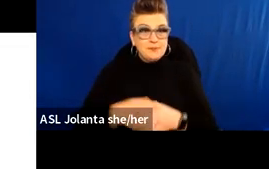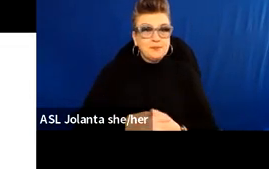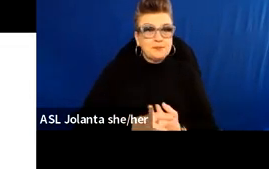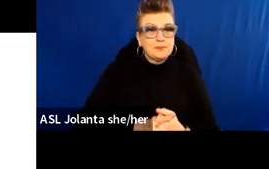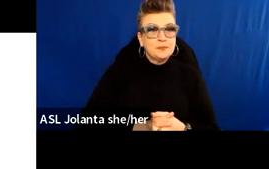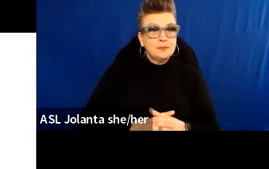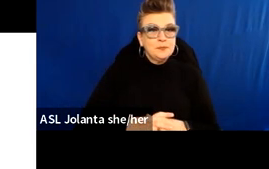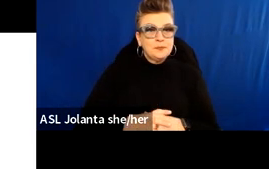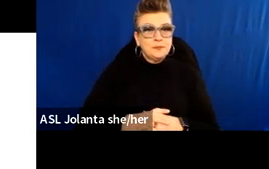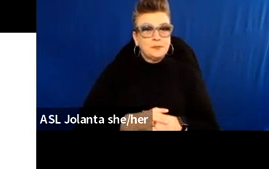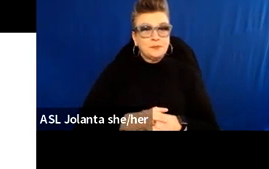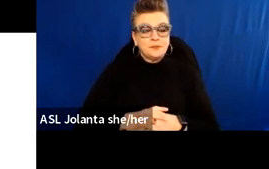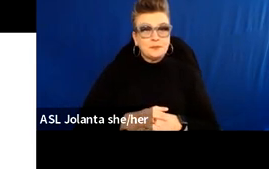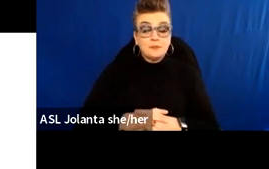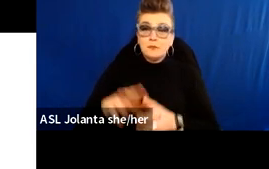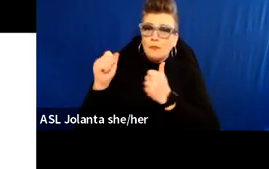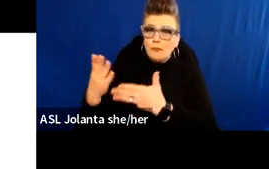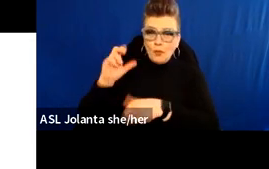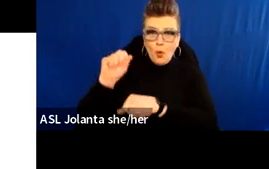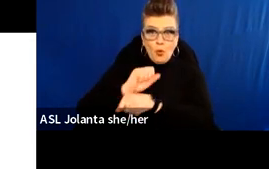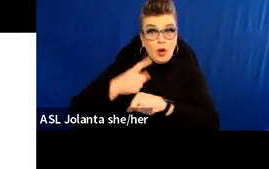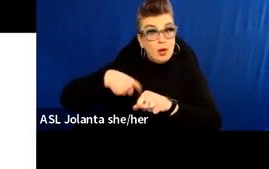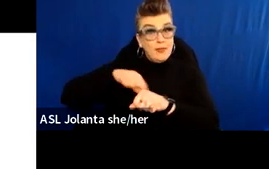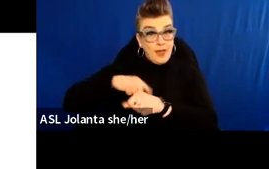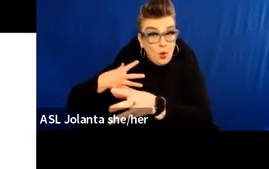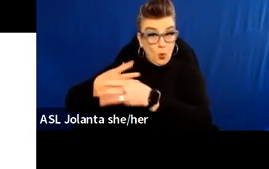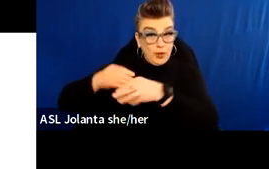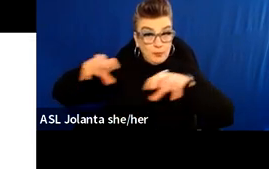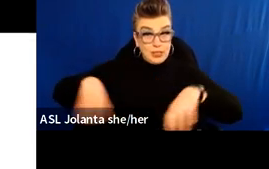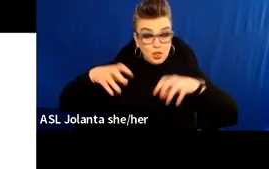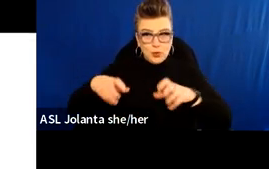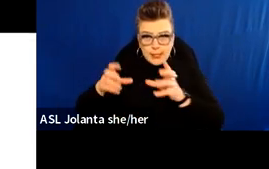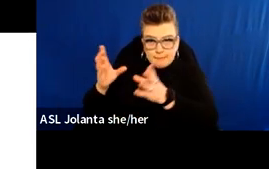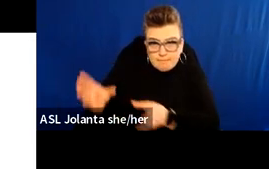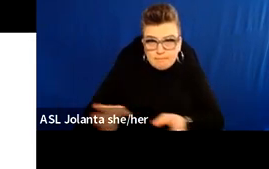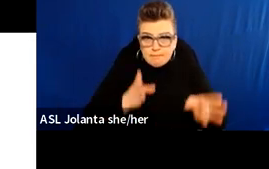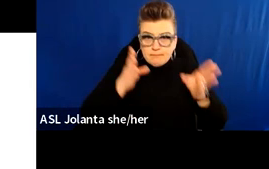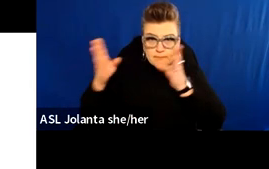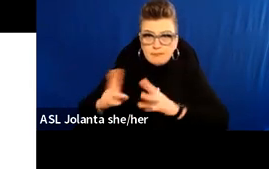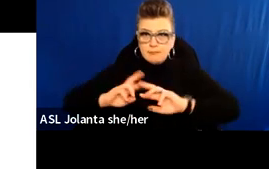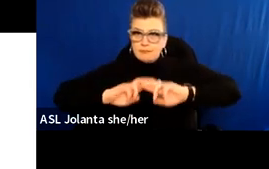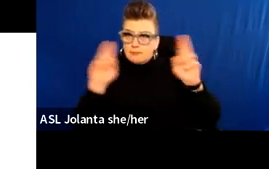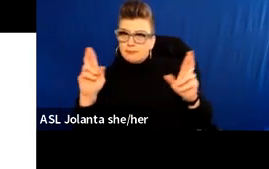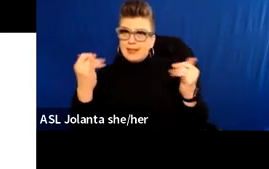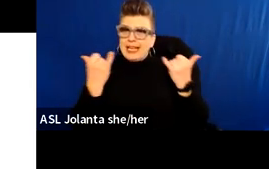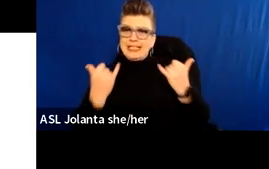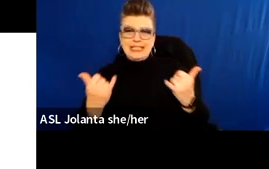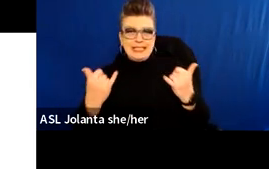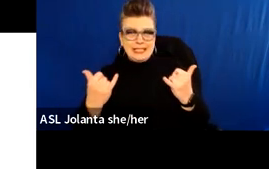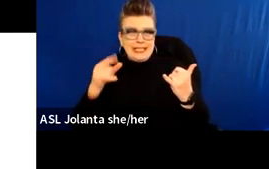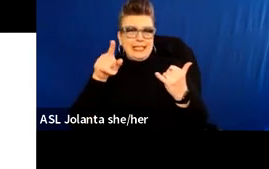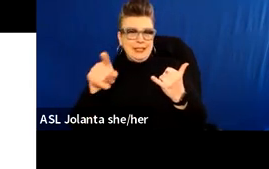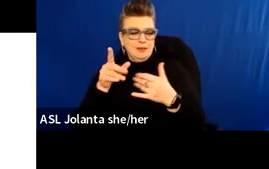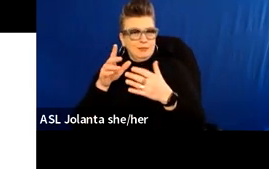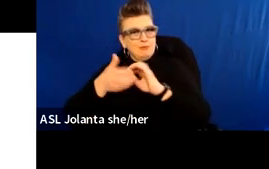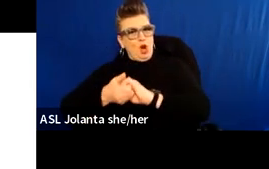this is the work that we've been doing to prepare to ensure that we have existing partnerships with many